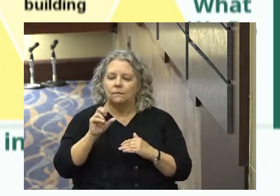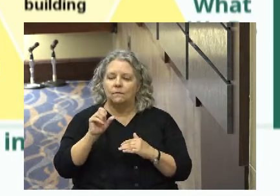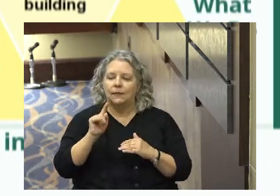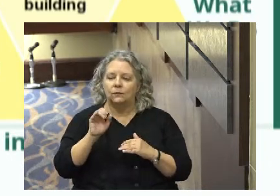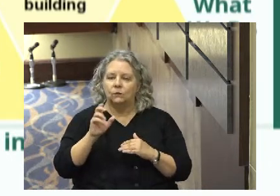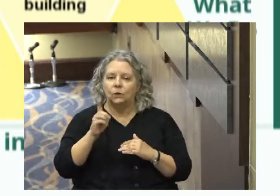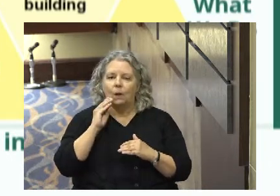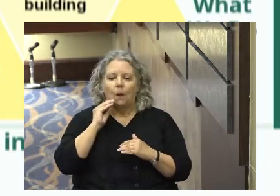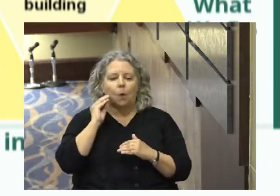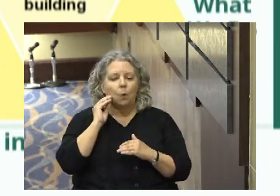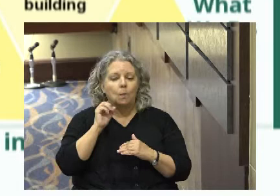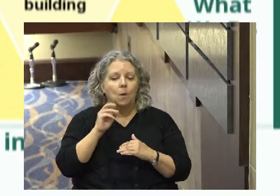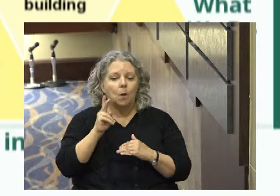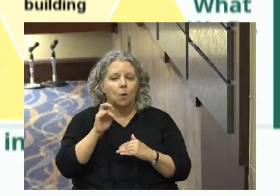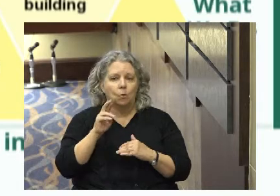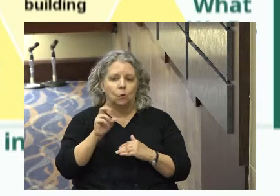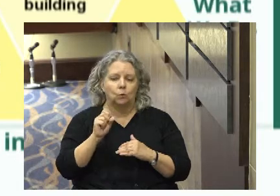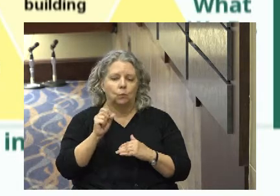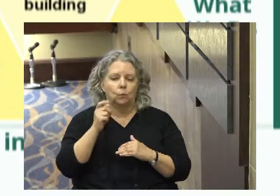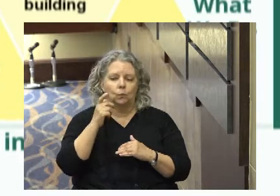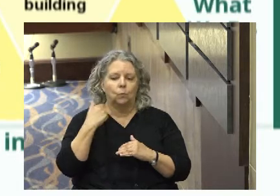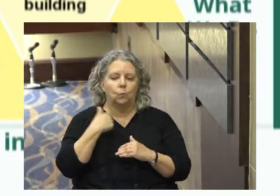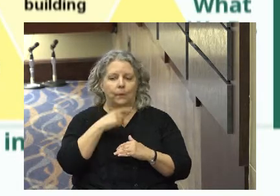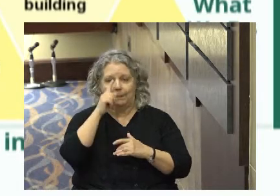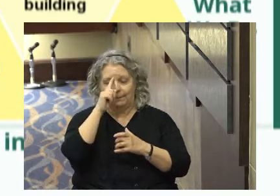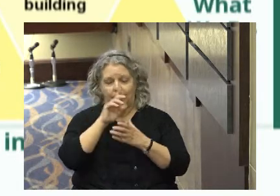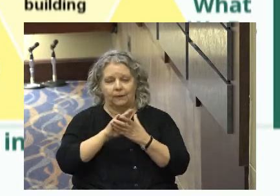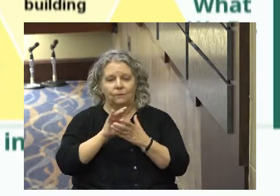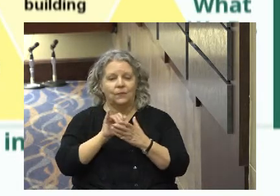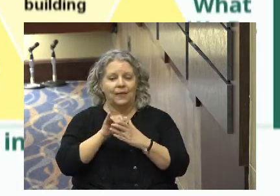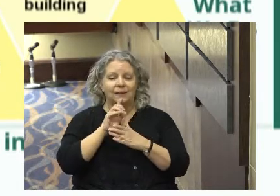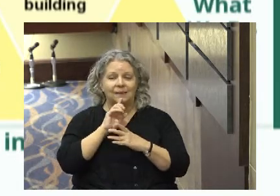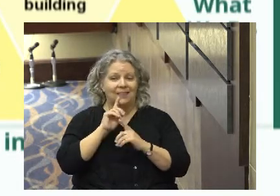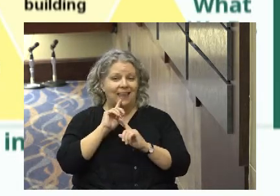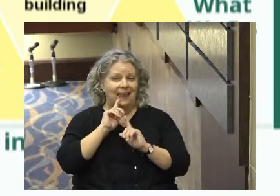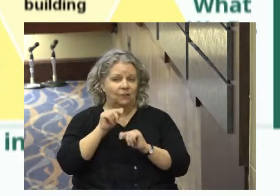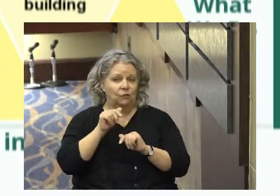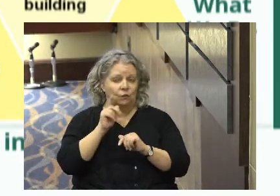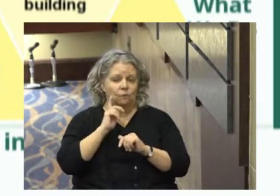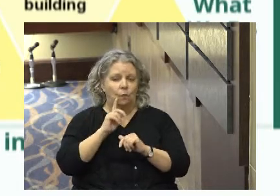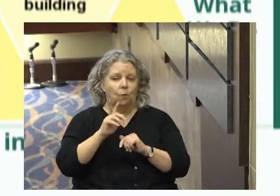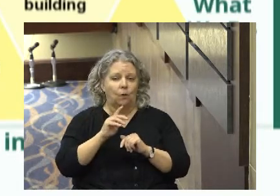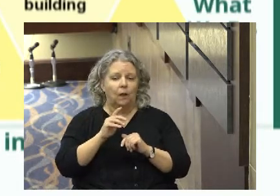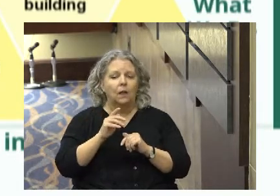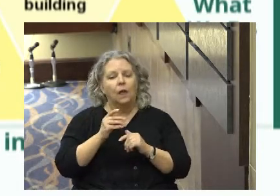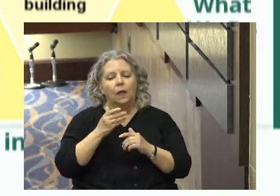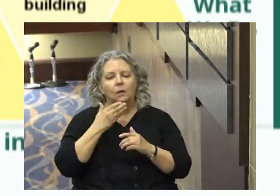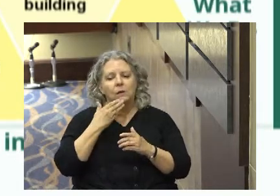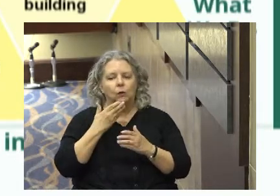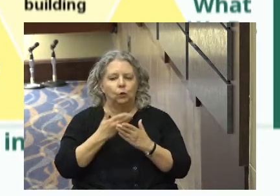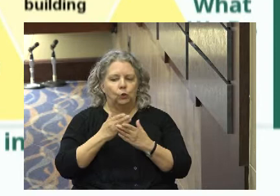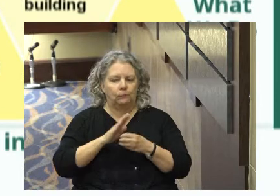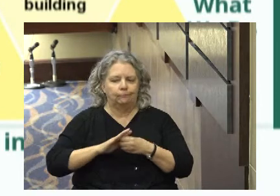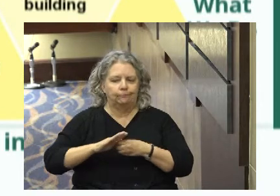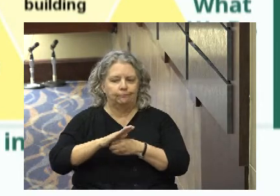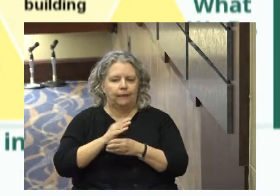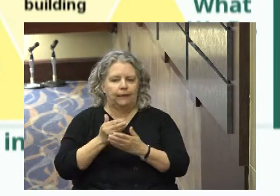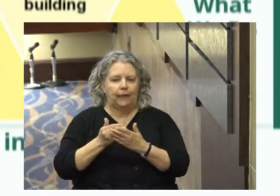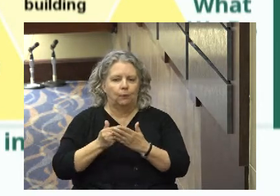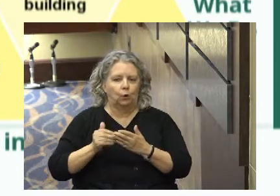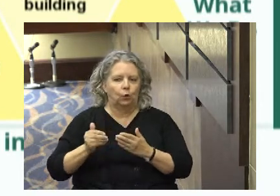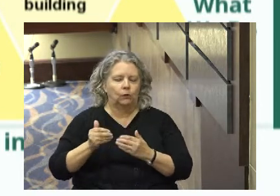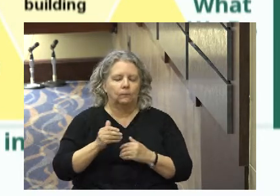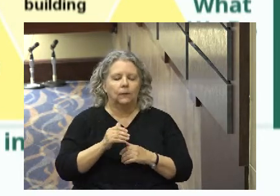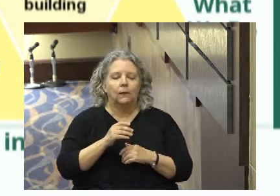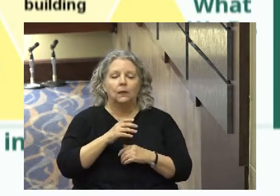solution to healthy neighborhoods as they take care of their homes and the small issues that surround them. In our homeownership